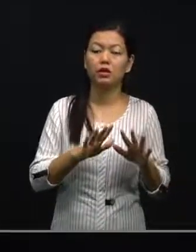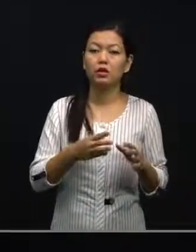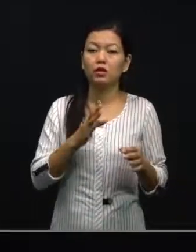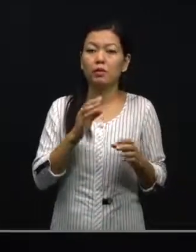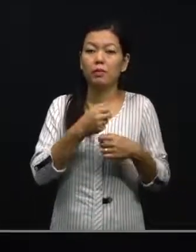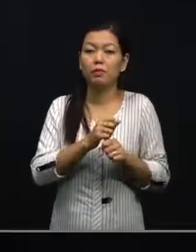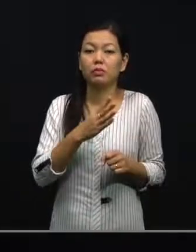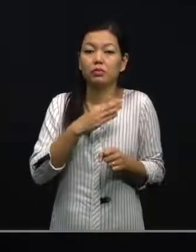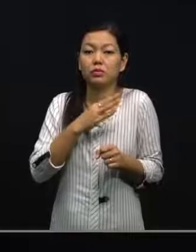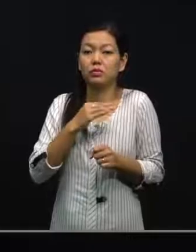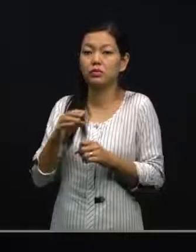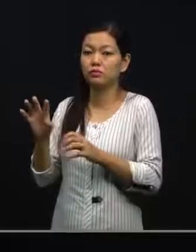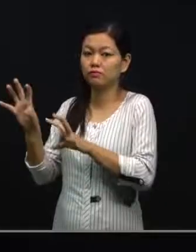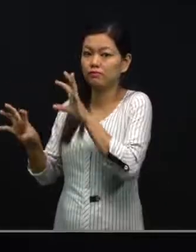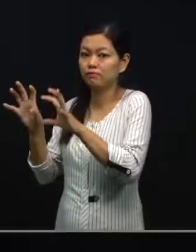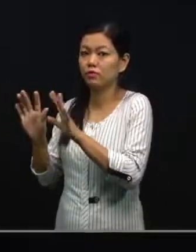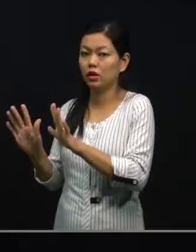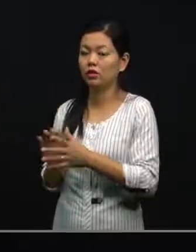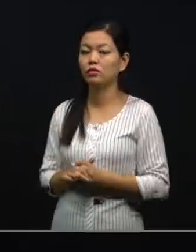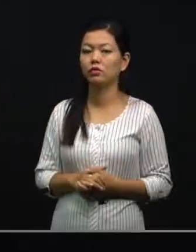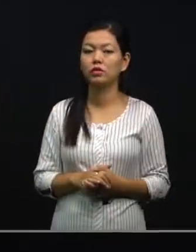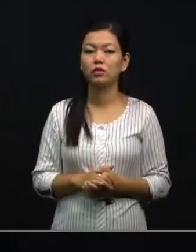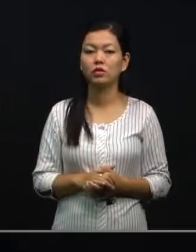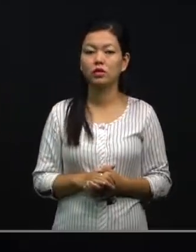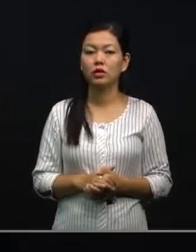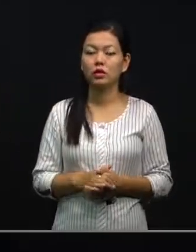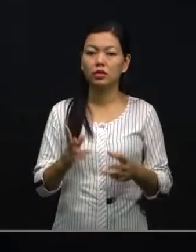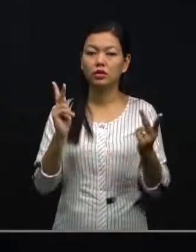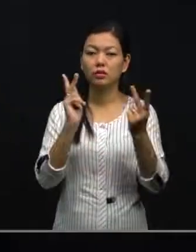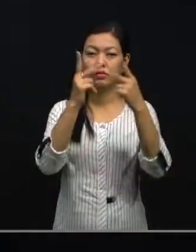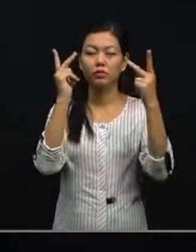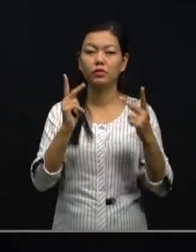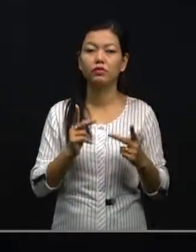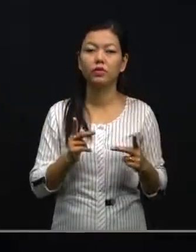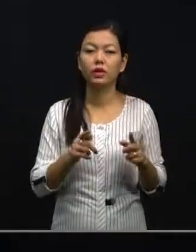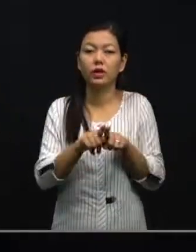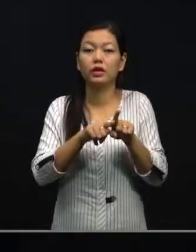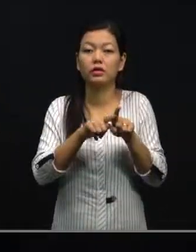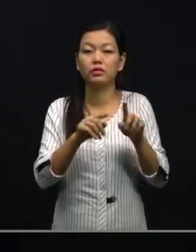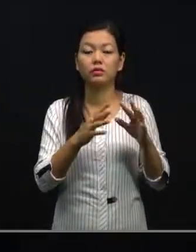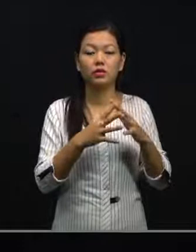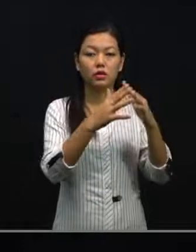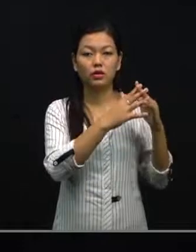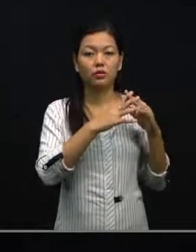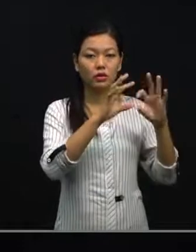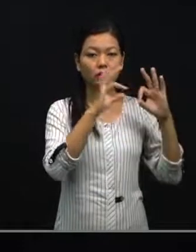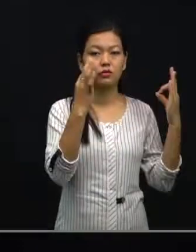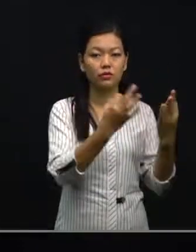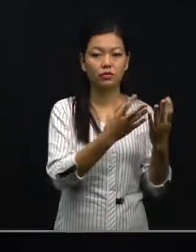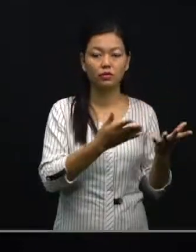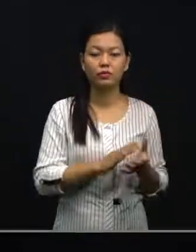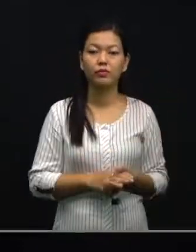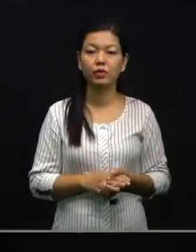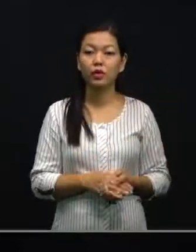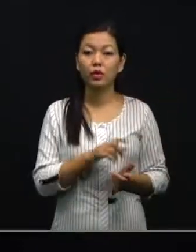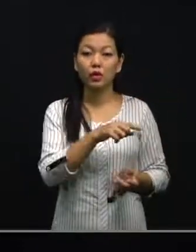very skilled in so many things. Again, remember the perfect example of the American Dream family member here. Very skilled in